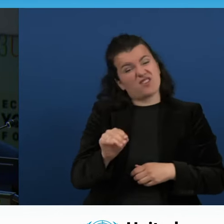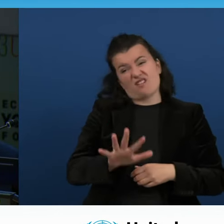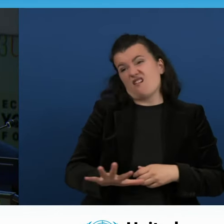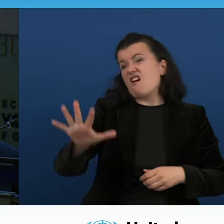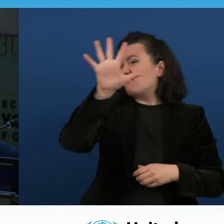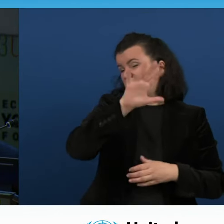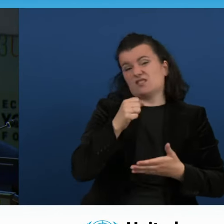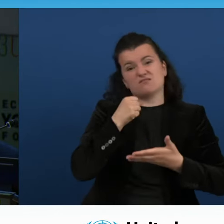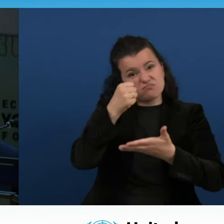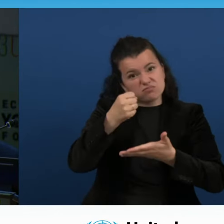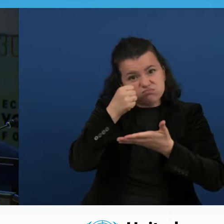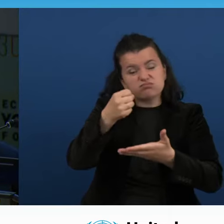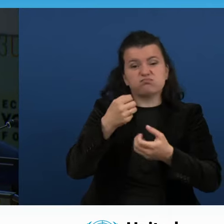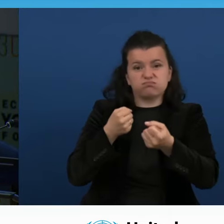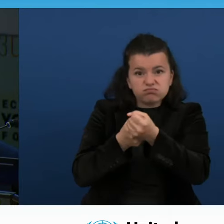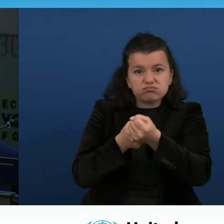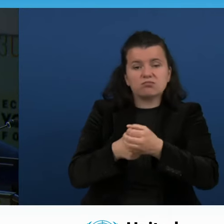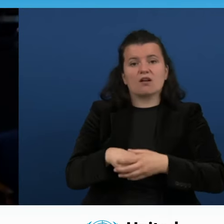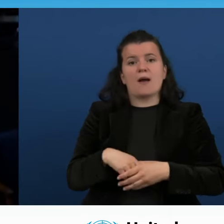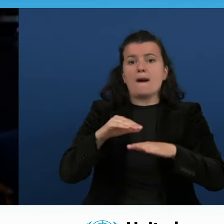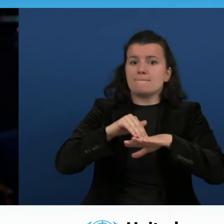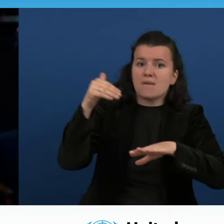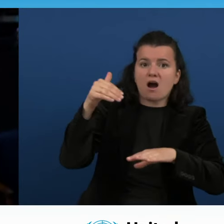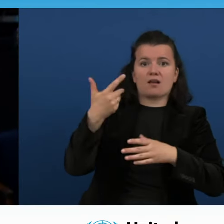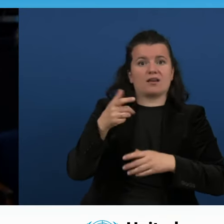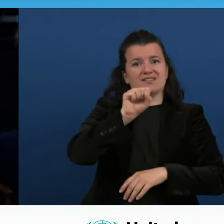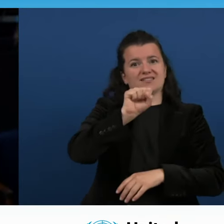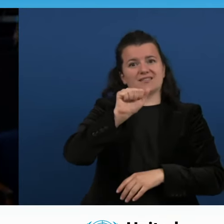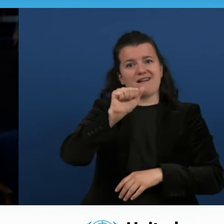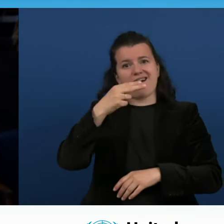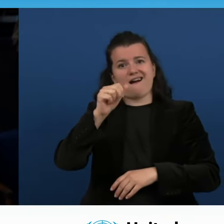you. Merci. Thank you so much.